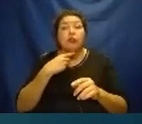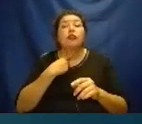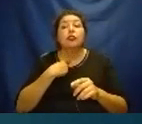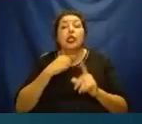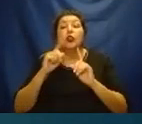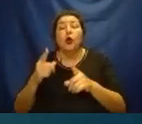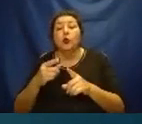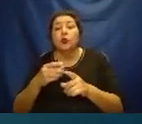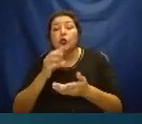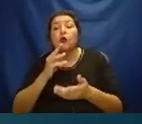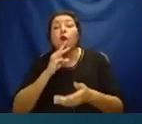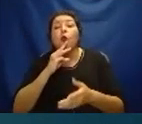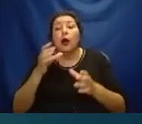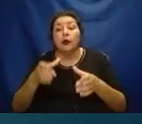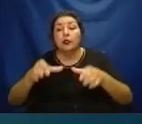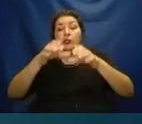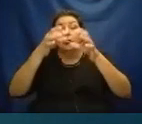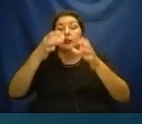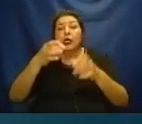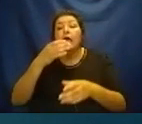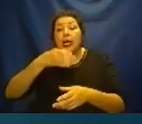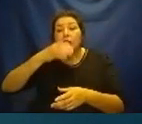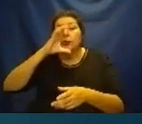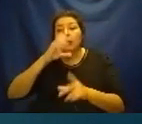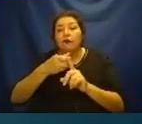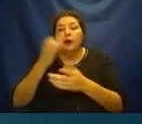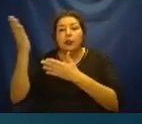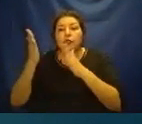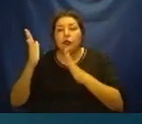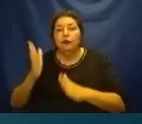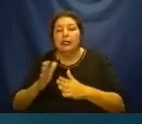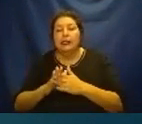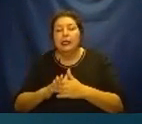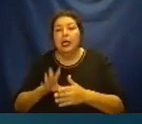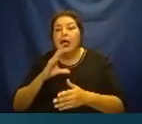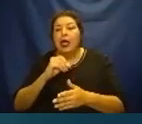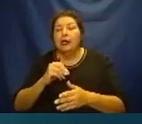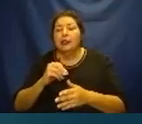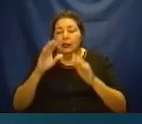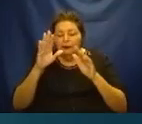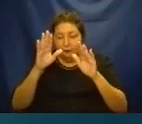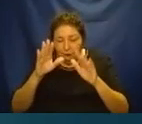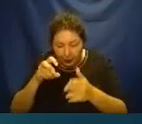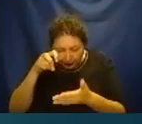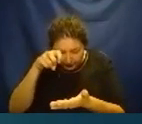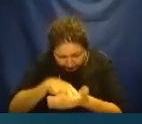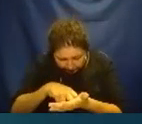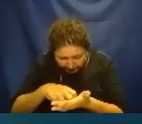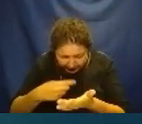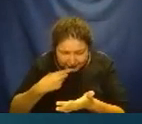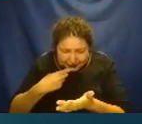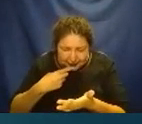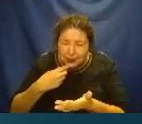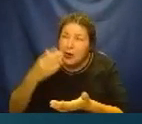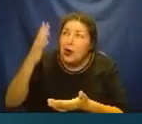water jars and drink from what the servants draw." Then she fell on her face, bowing to the ground, and said to him, "Why